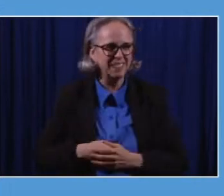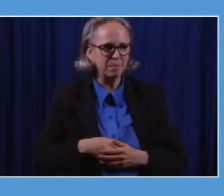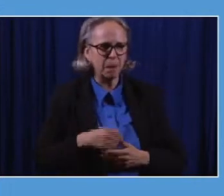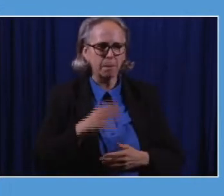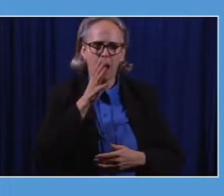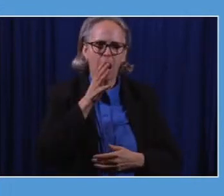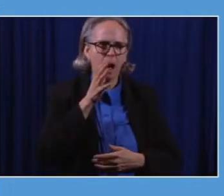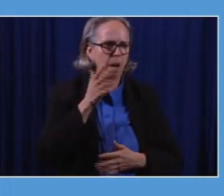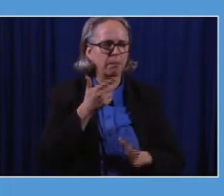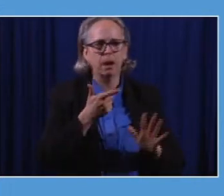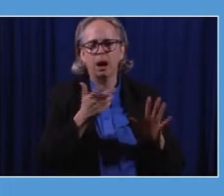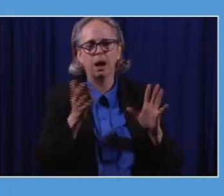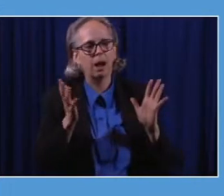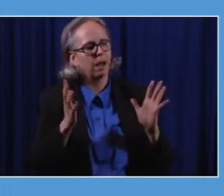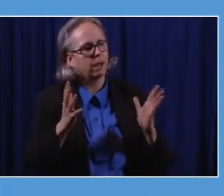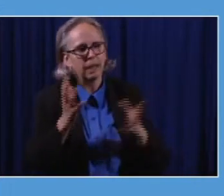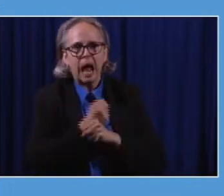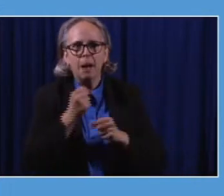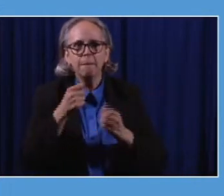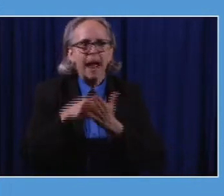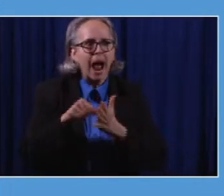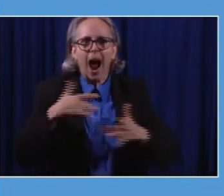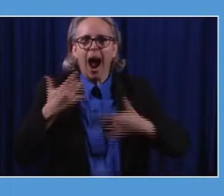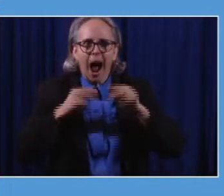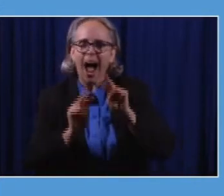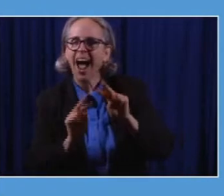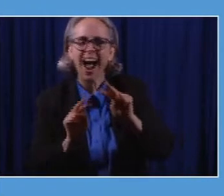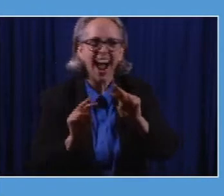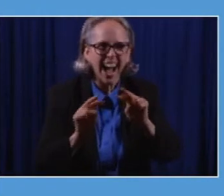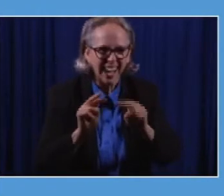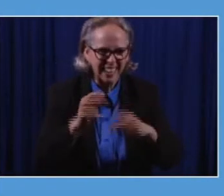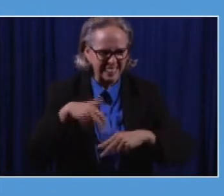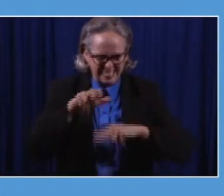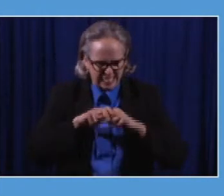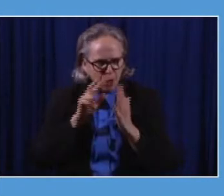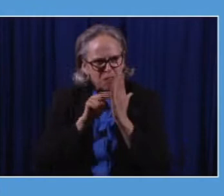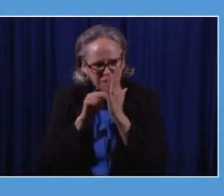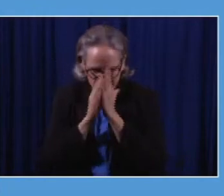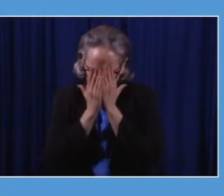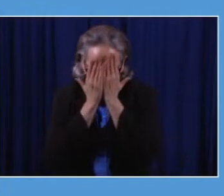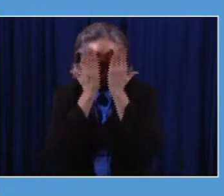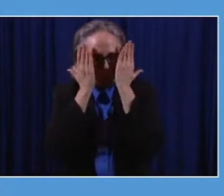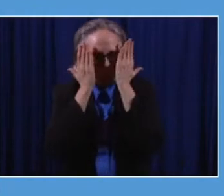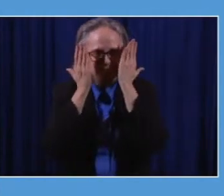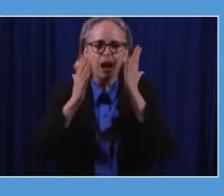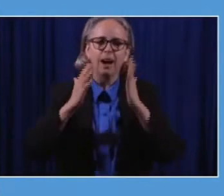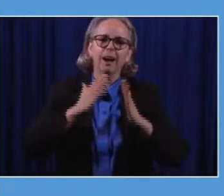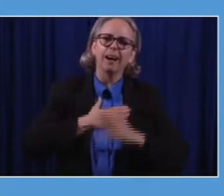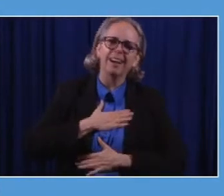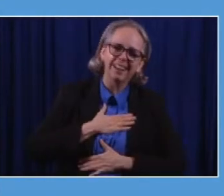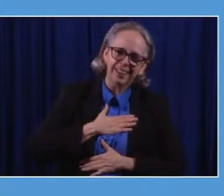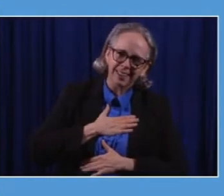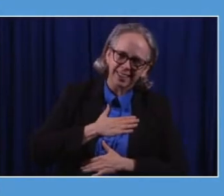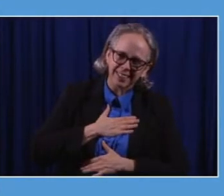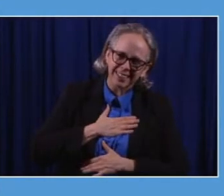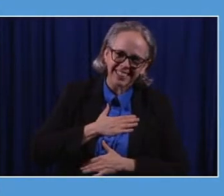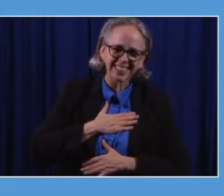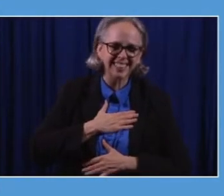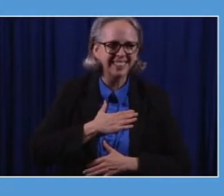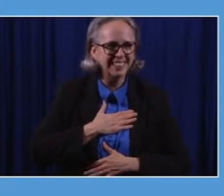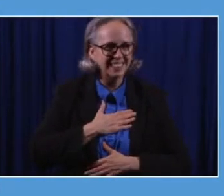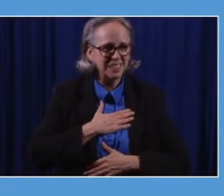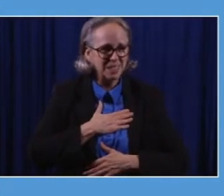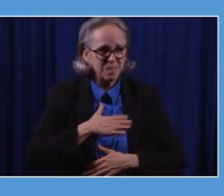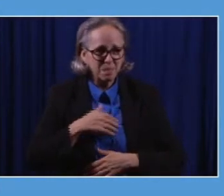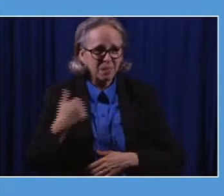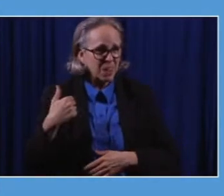in the mail. She loved reading it. We would instantly sit down and have to read every single time. So for us, my Imagination Library experience